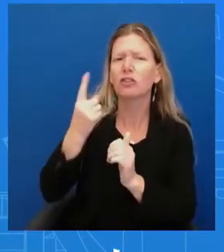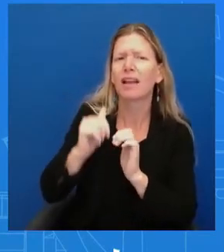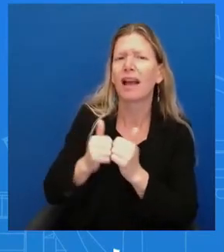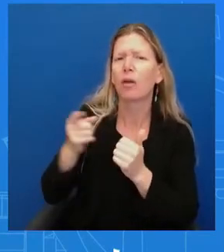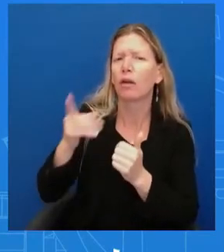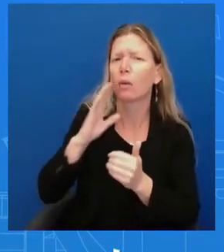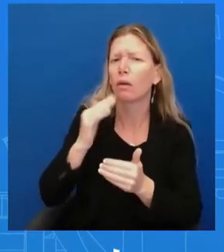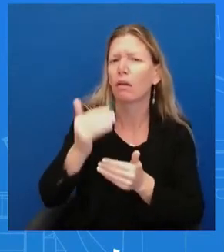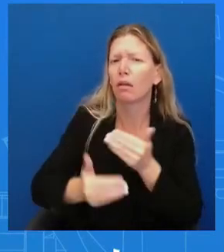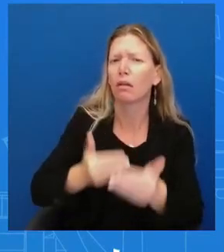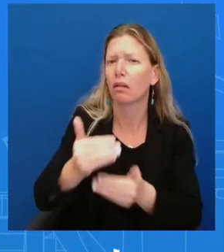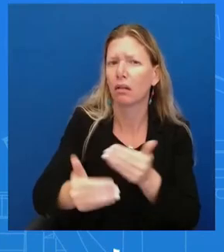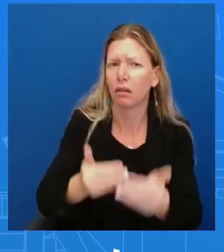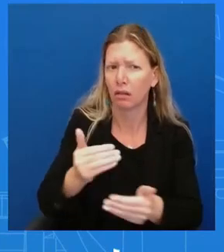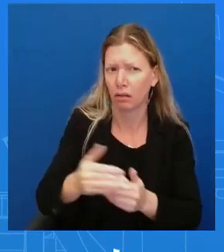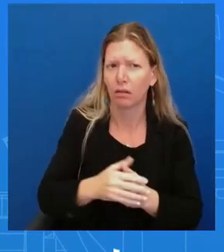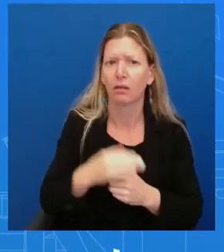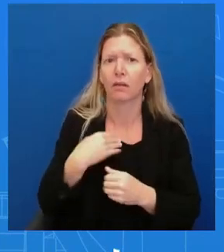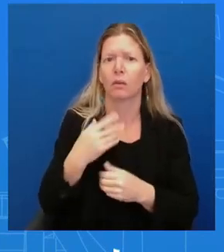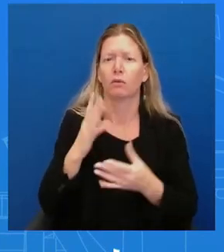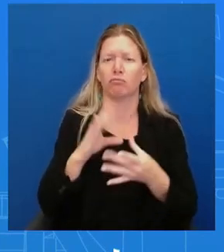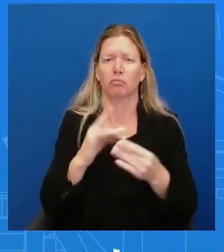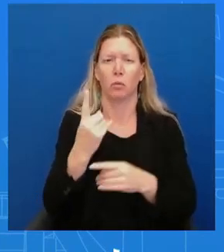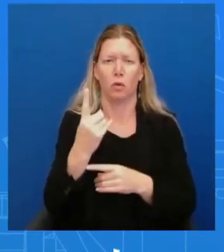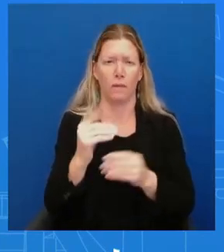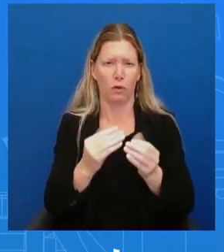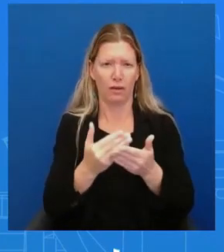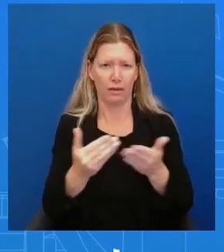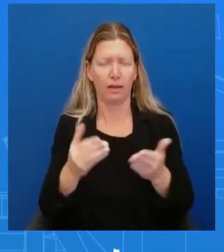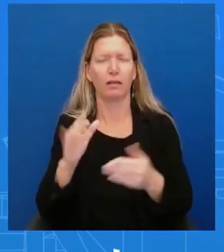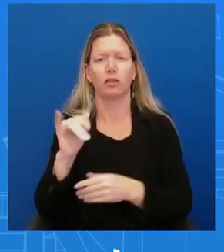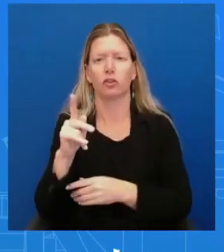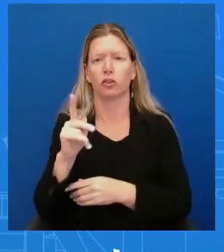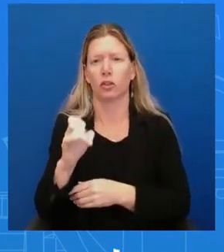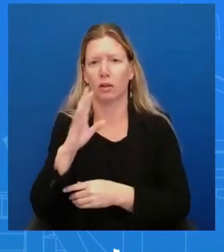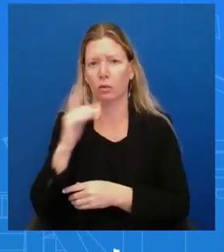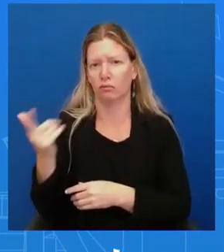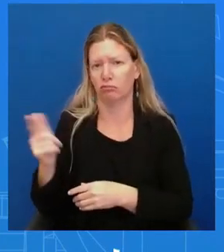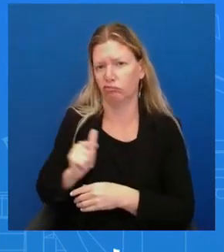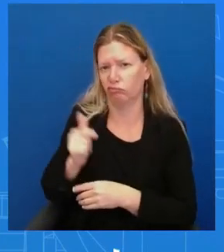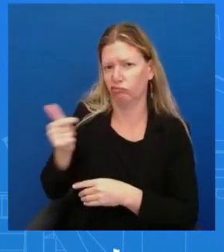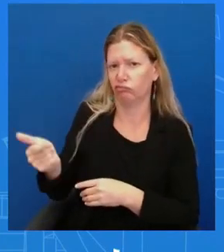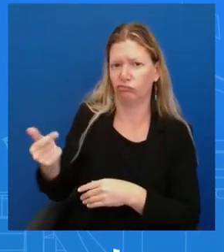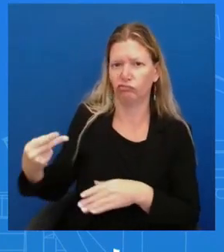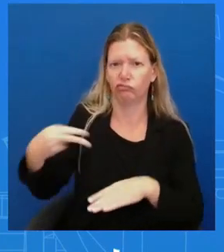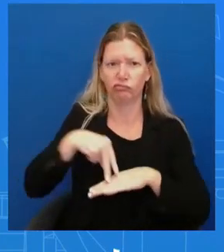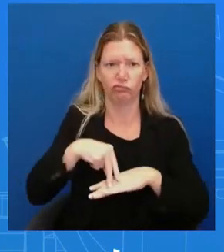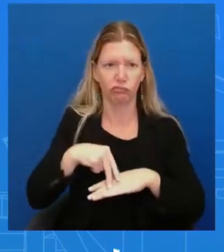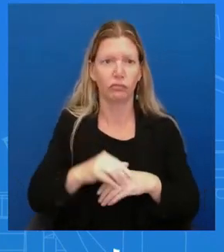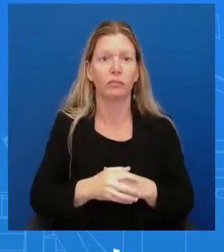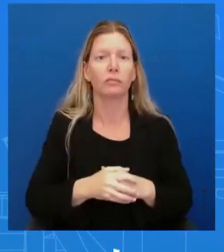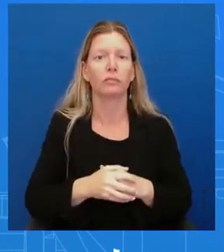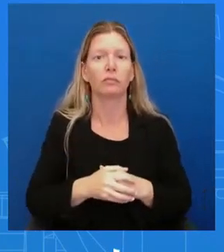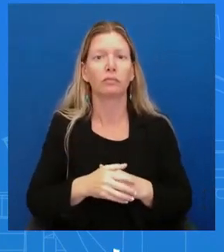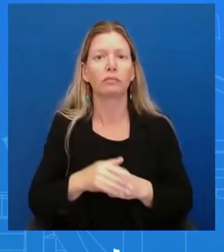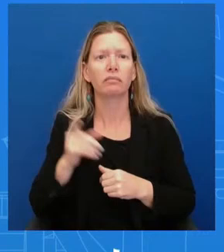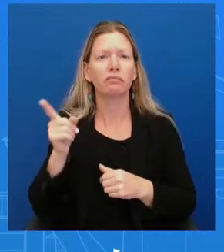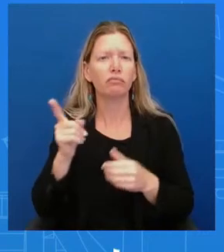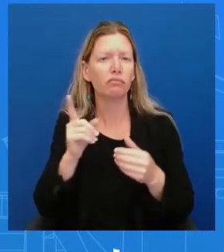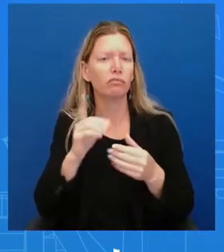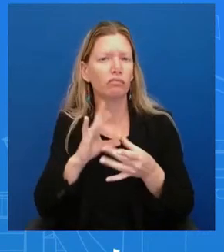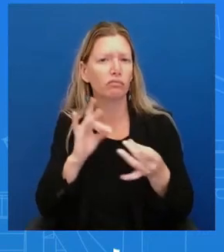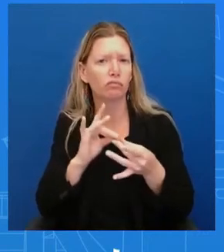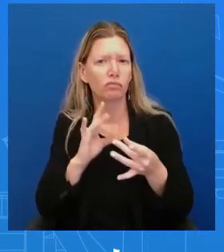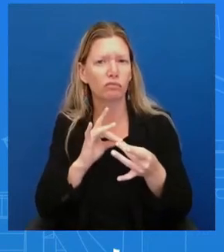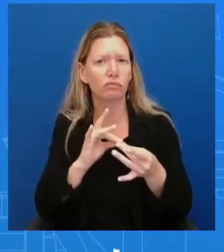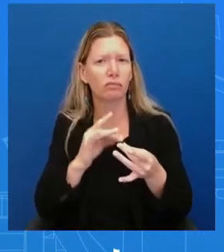podium not too long ago, he believed and he said there are alternative ways of doing this, alternative ways of going after